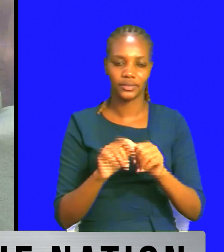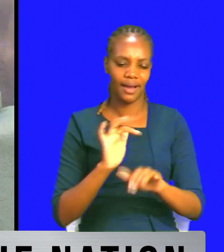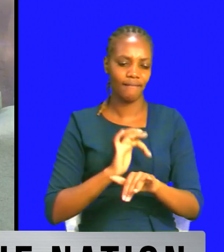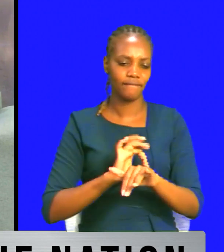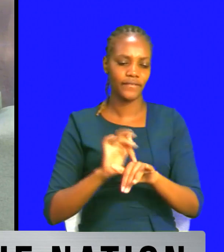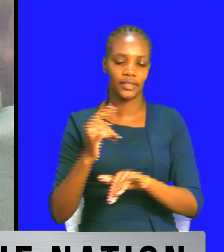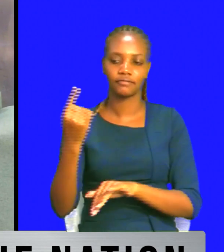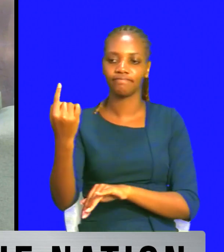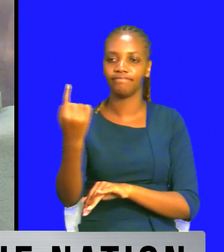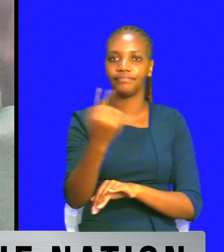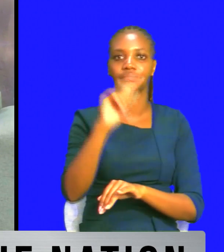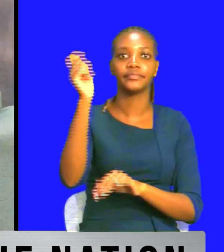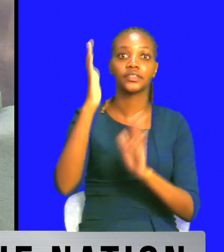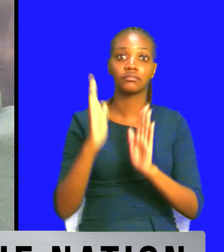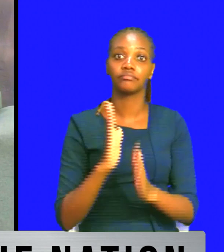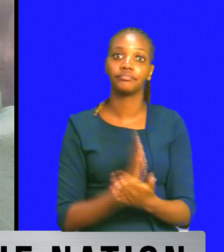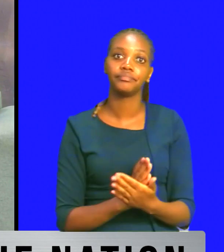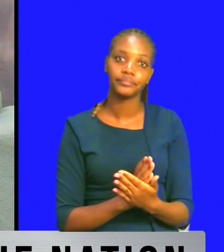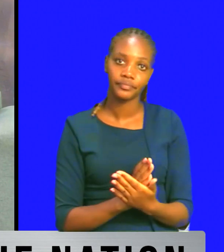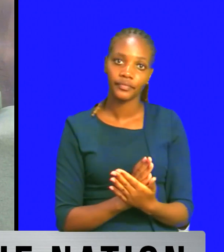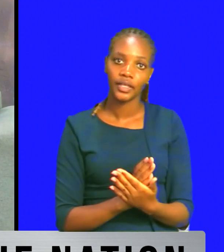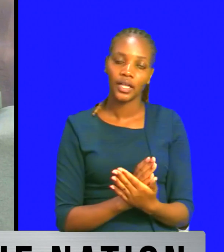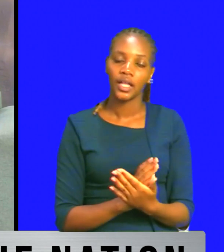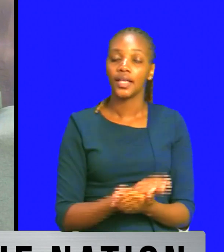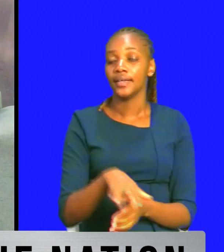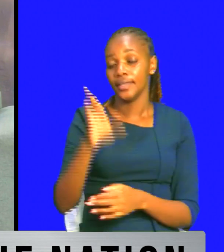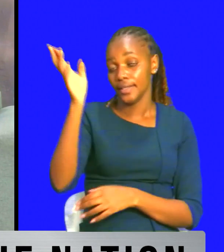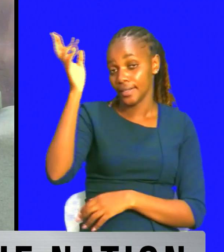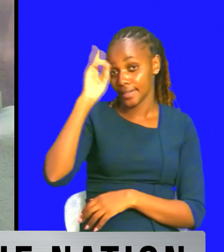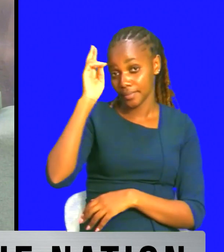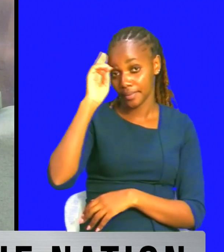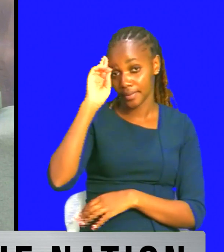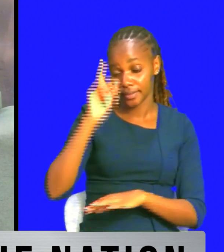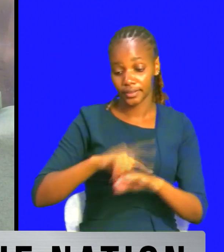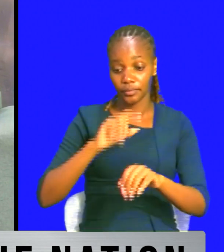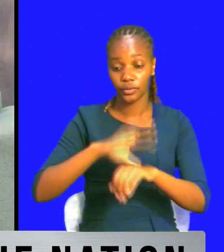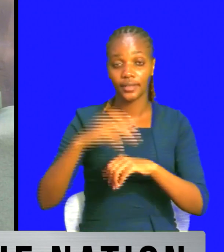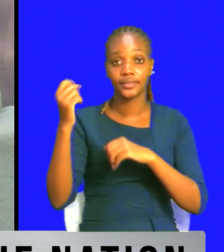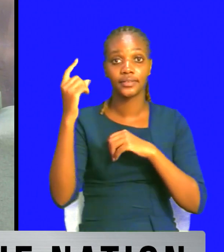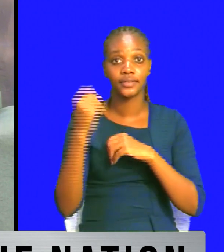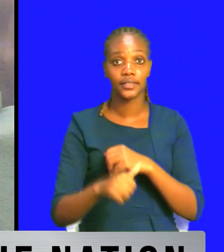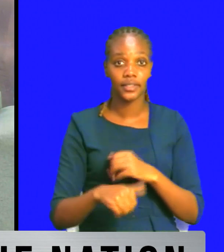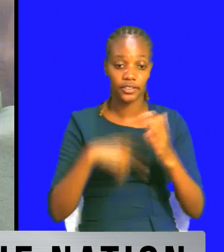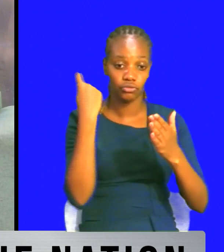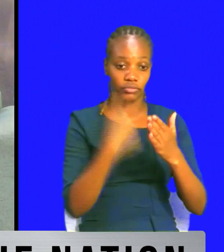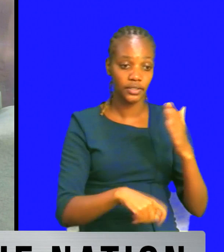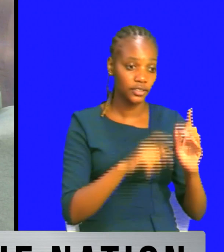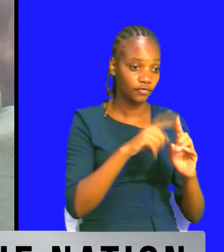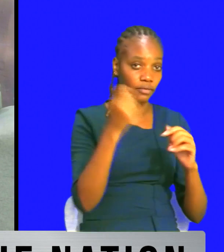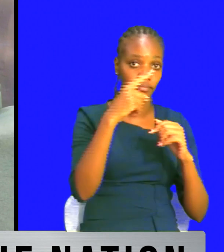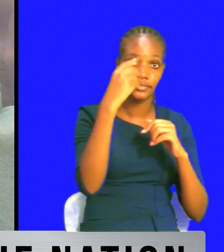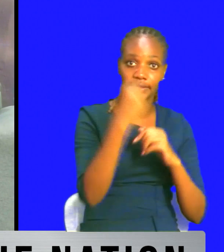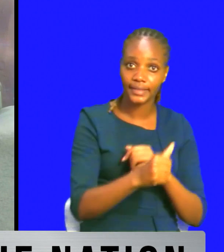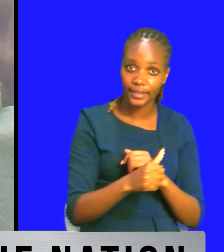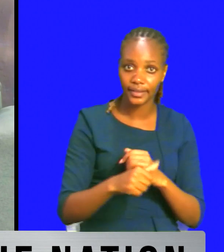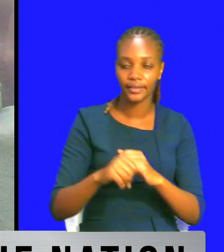mwananchi on a daily basis. Right. Jonah. Okay. Remember, when you get salary, unataxiwa kwanzia salary. Kuna kama